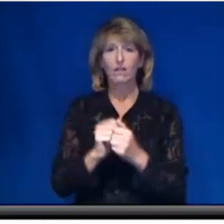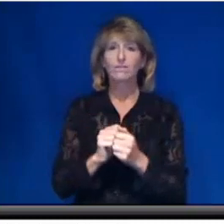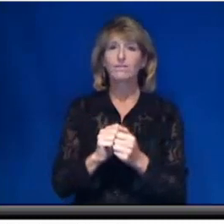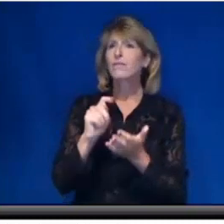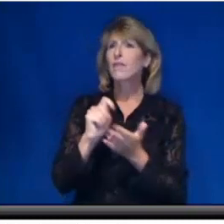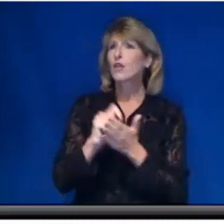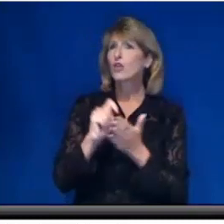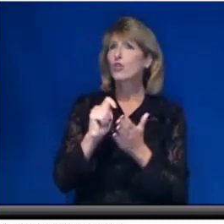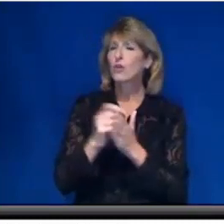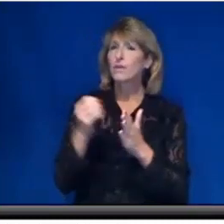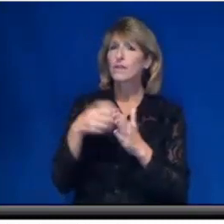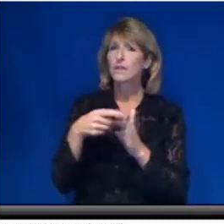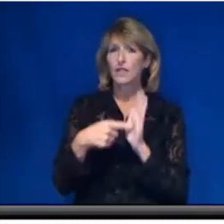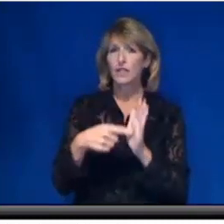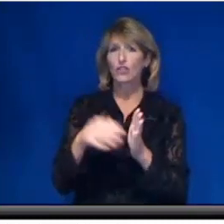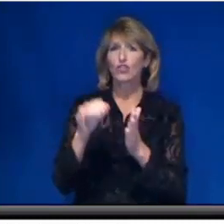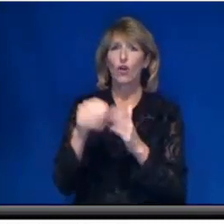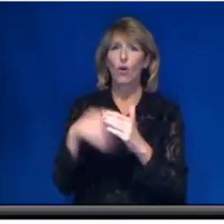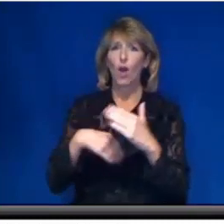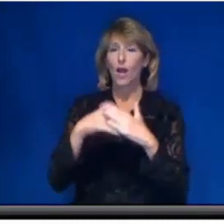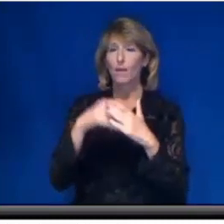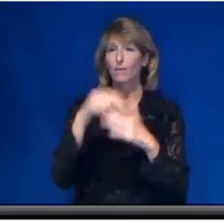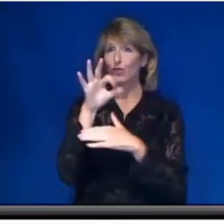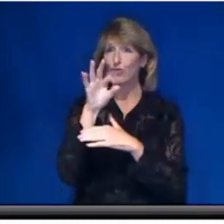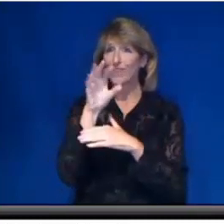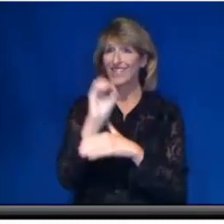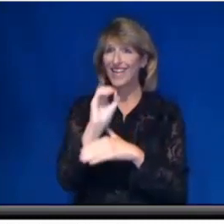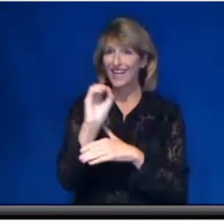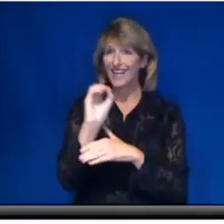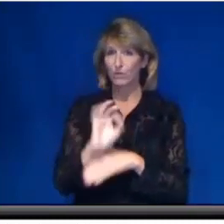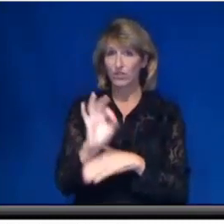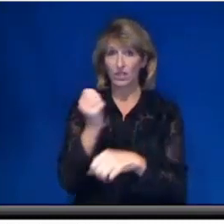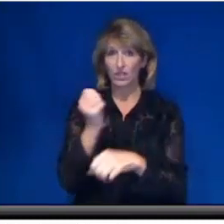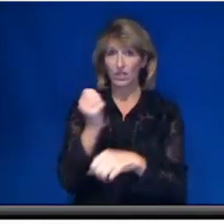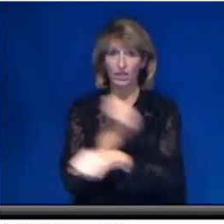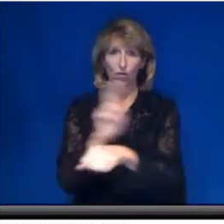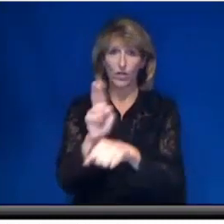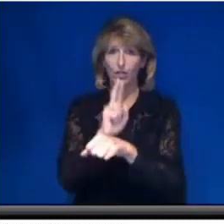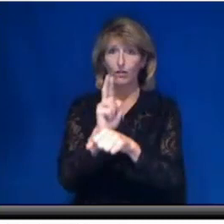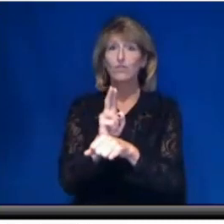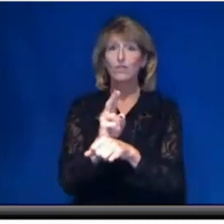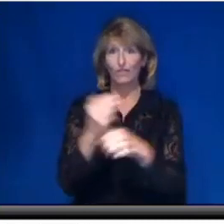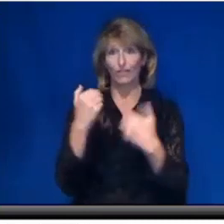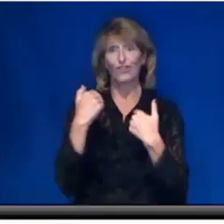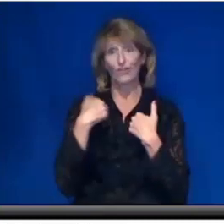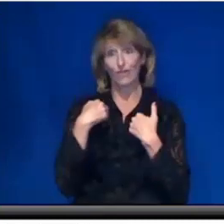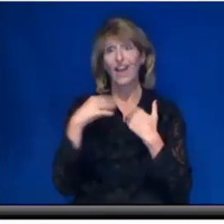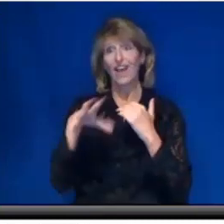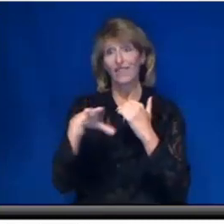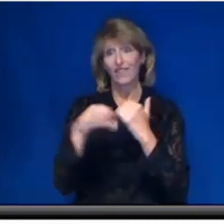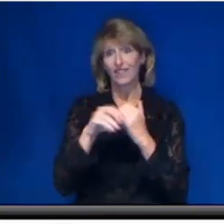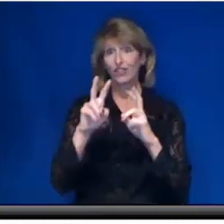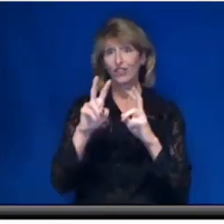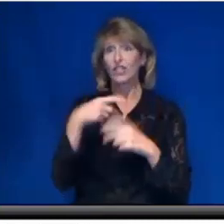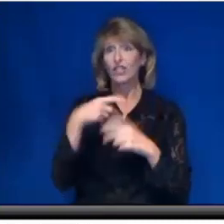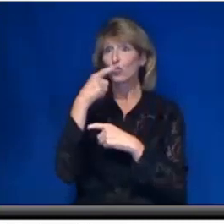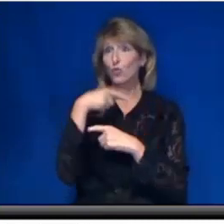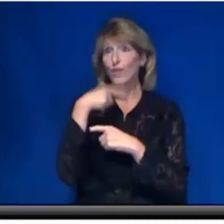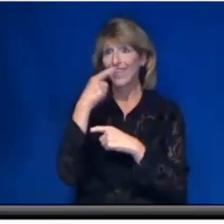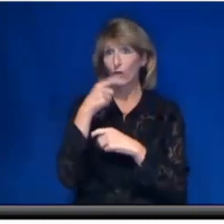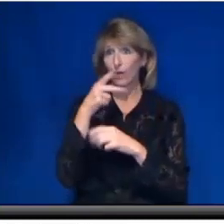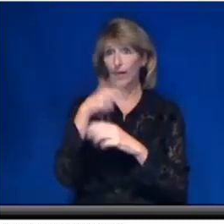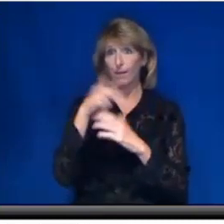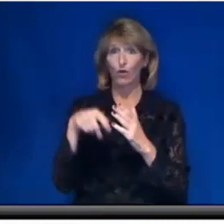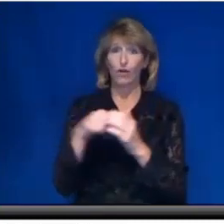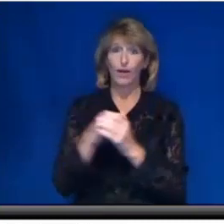health issue might show up. And we would say up to 90% of people who